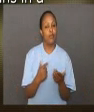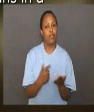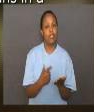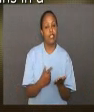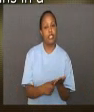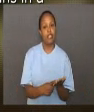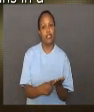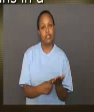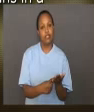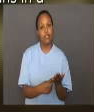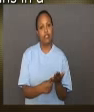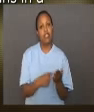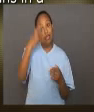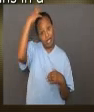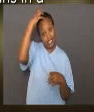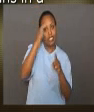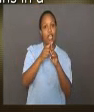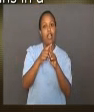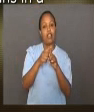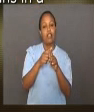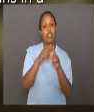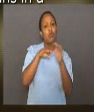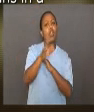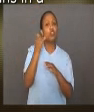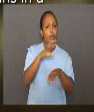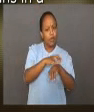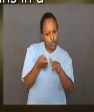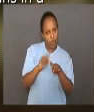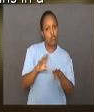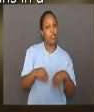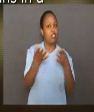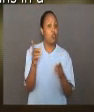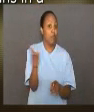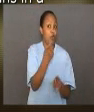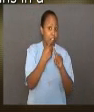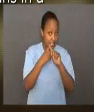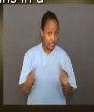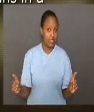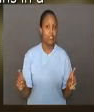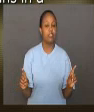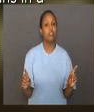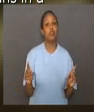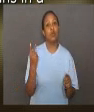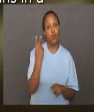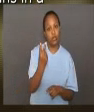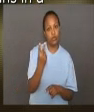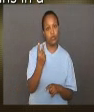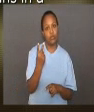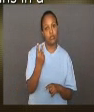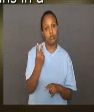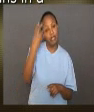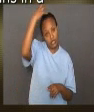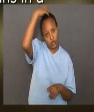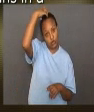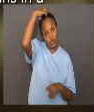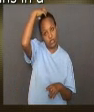first, the government tried to calm the peasants by promising to return the land it had taken. However,